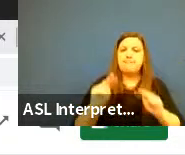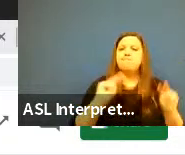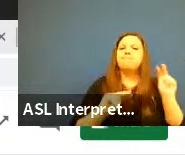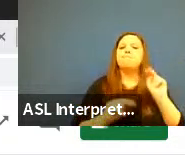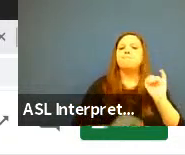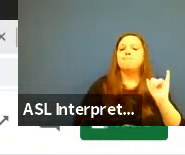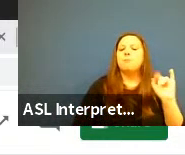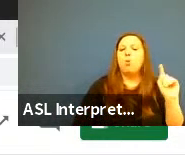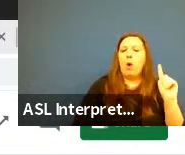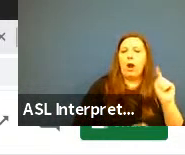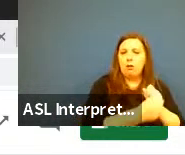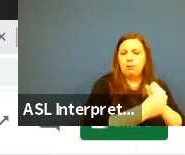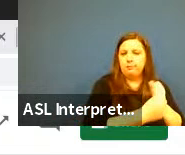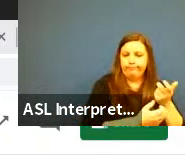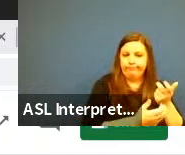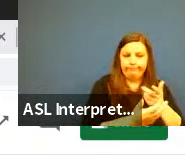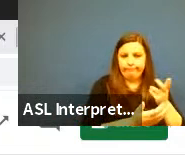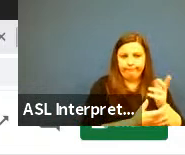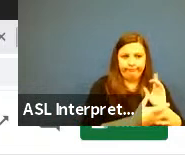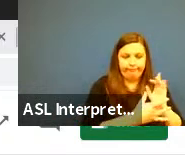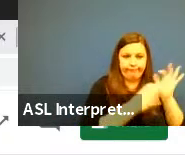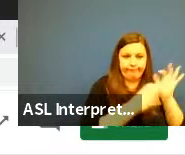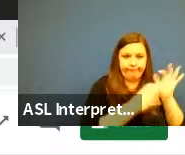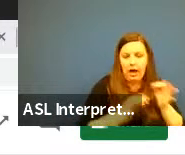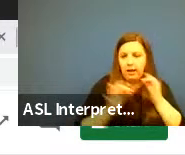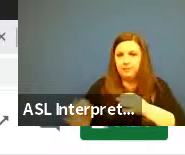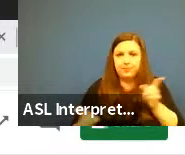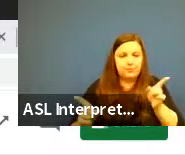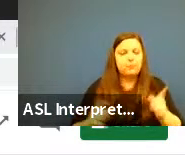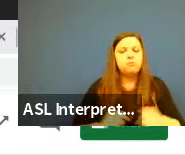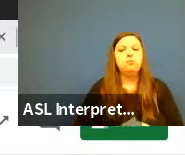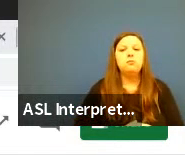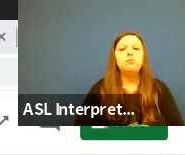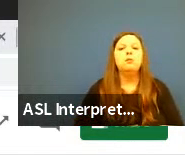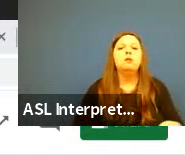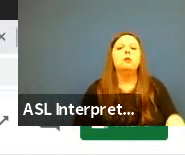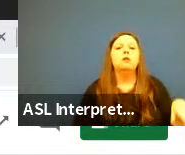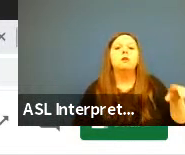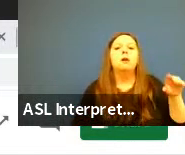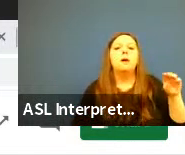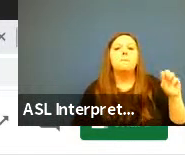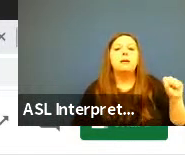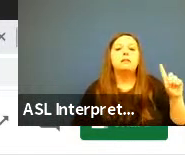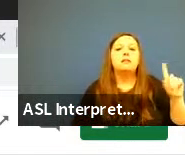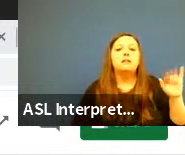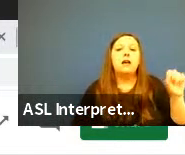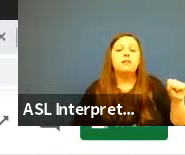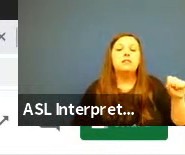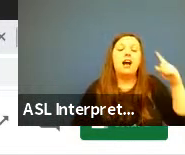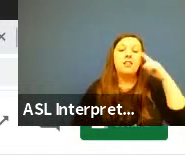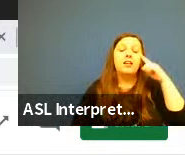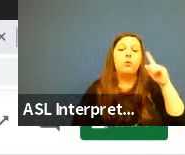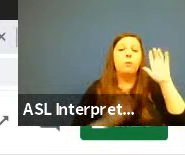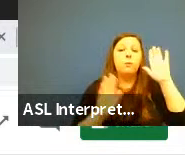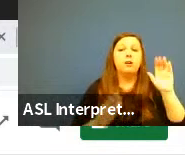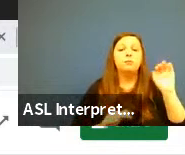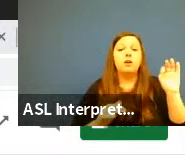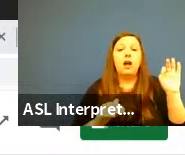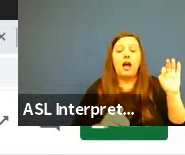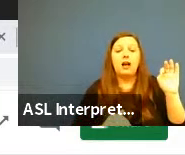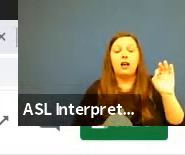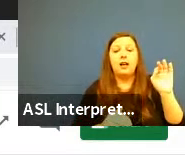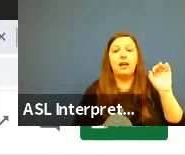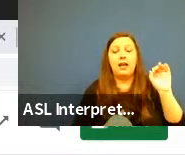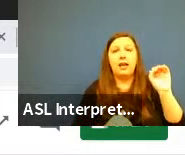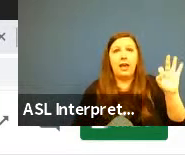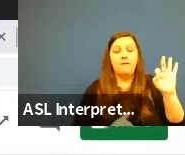My final word on this is I think it would be awesome to have a board member and James Barliman reach out to GSBA, evaluate what